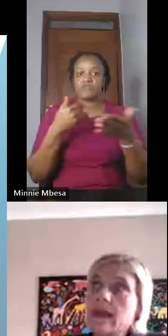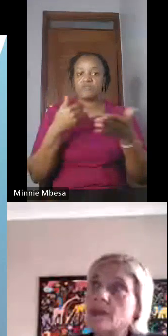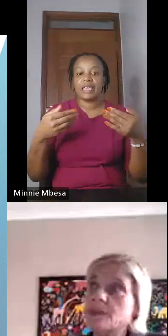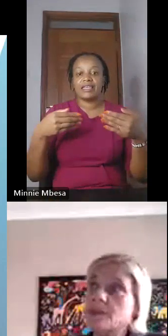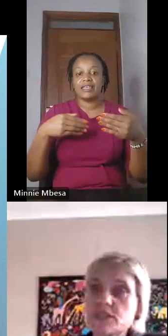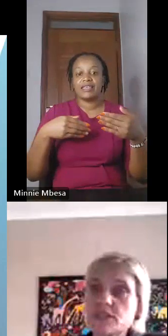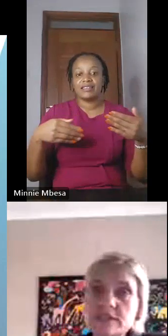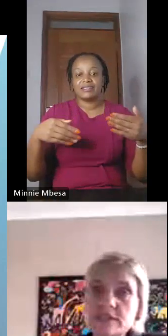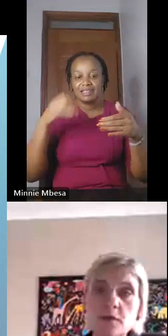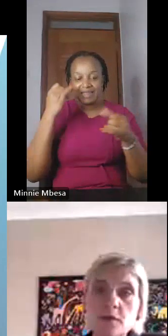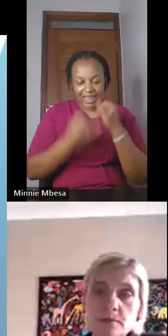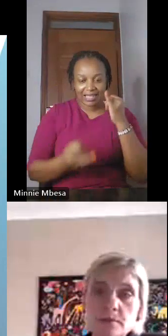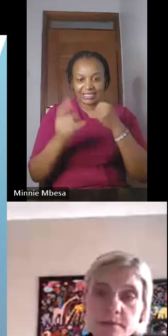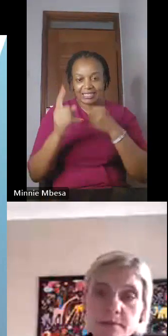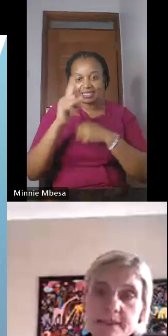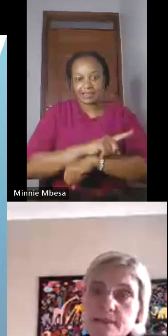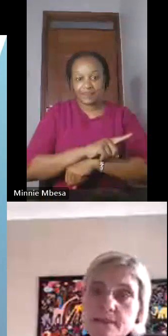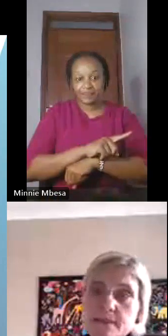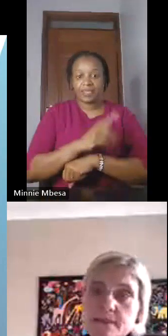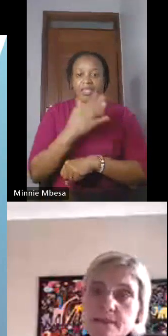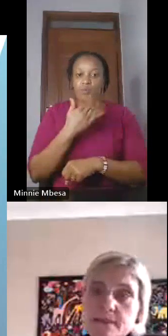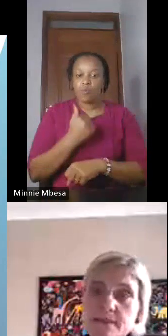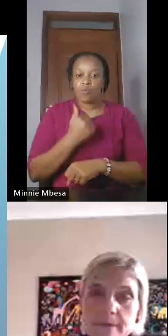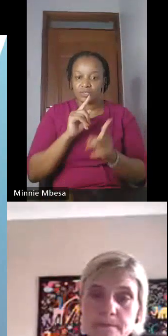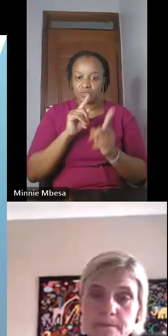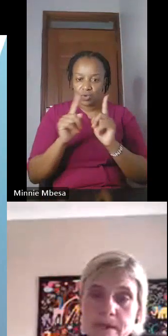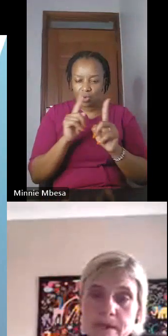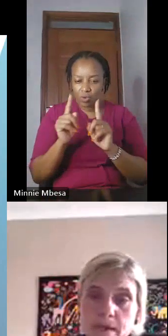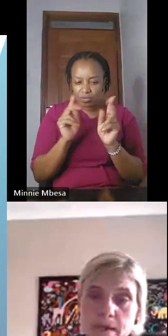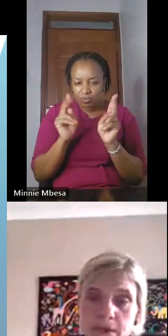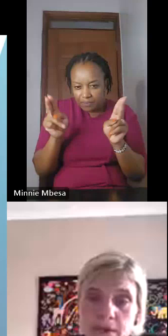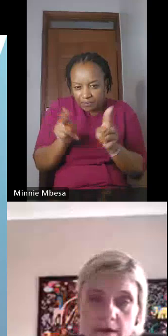Okay, I want to talk just for a moment around